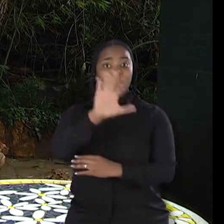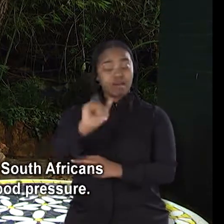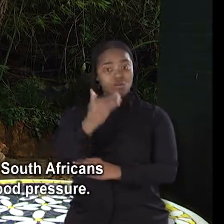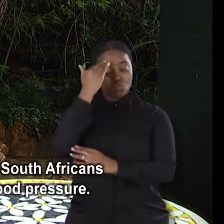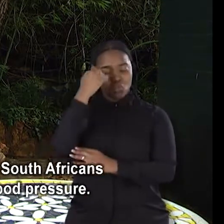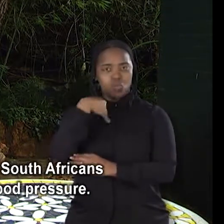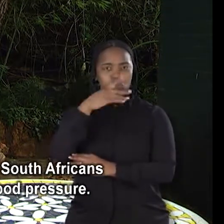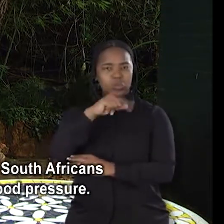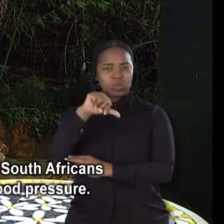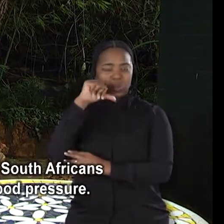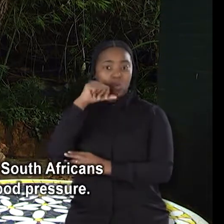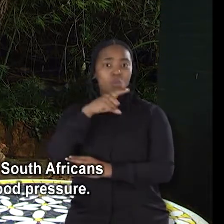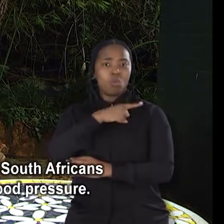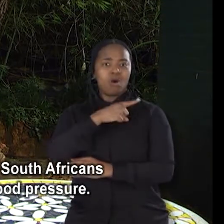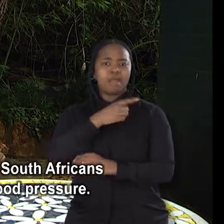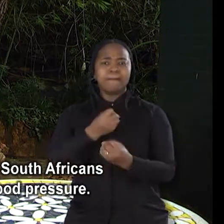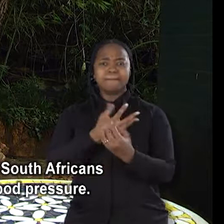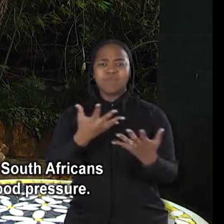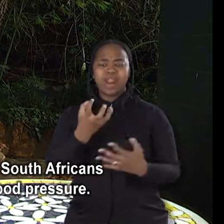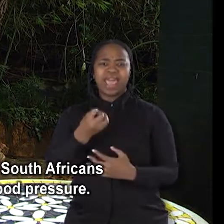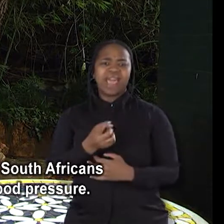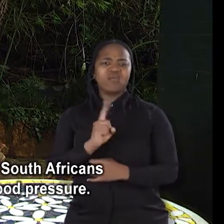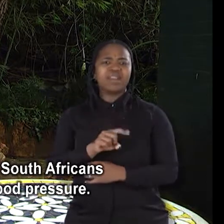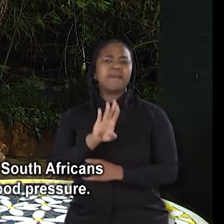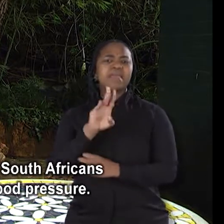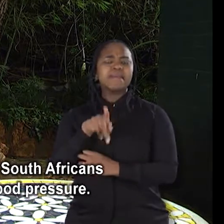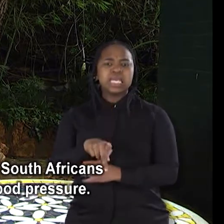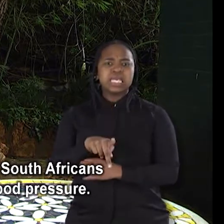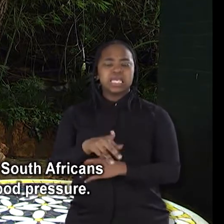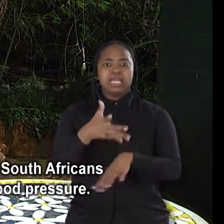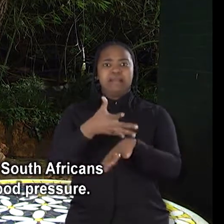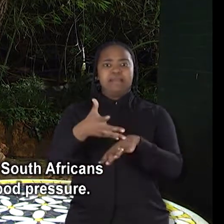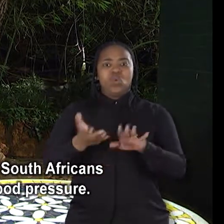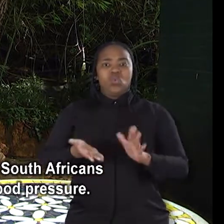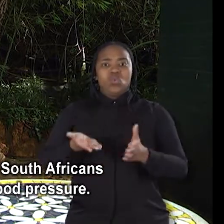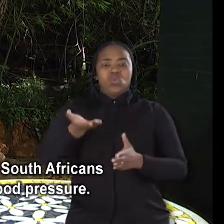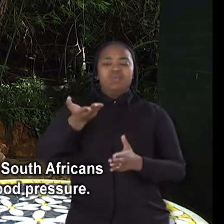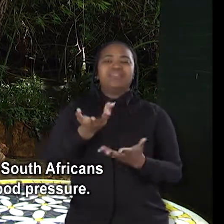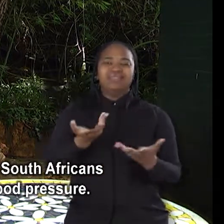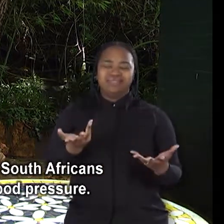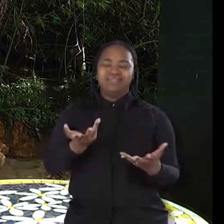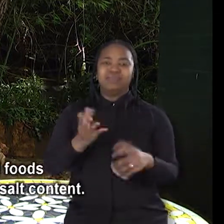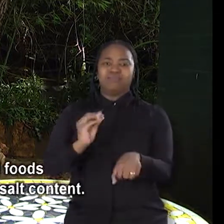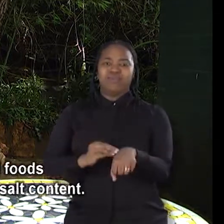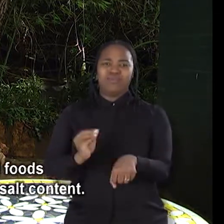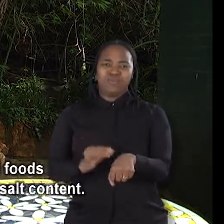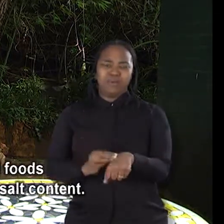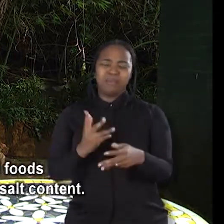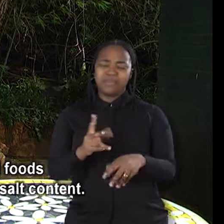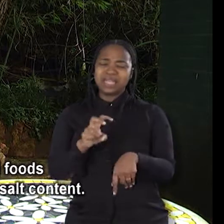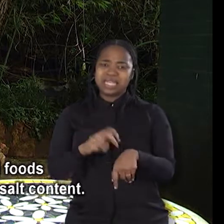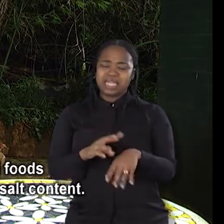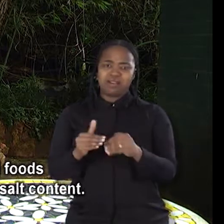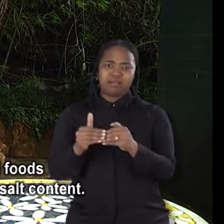the salt Because a lot of South Africans We have a tendency towards high blood pressure So you